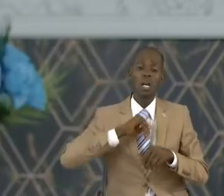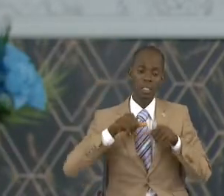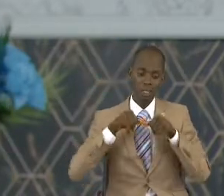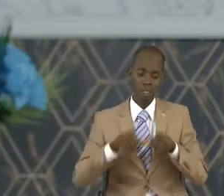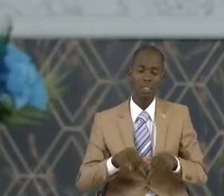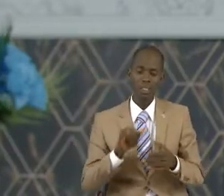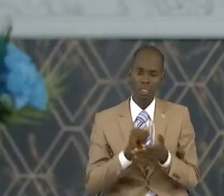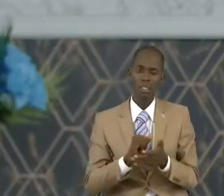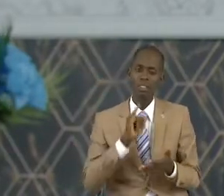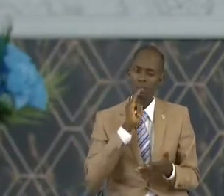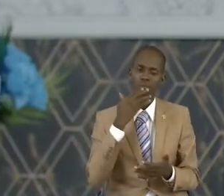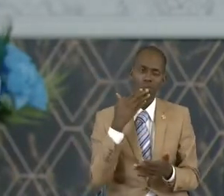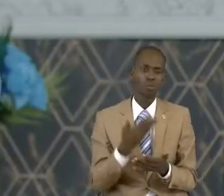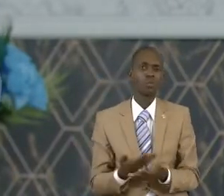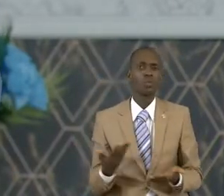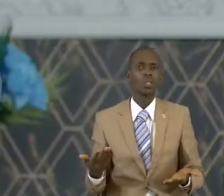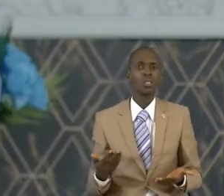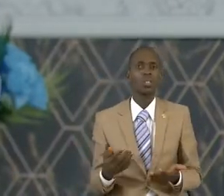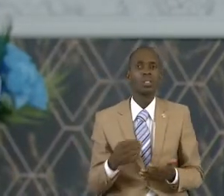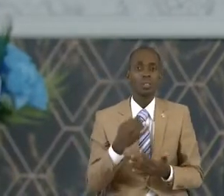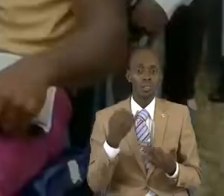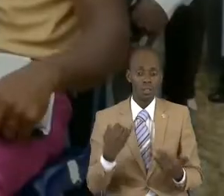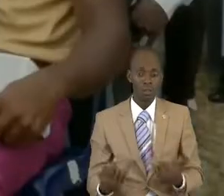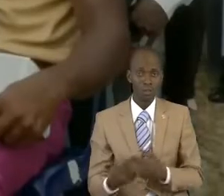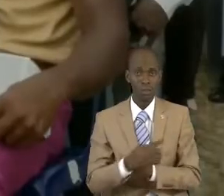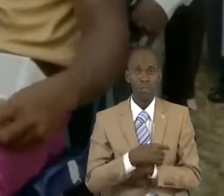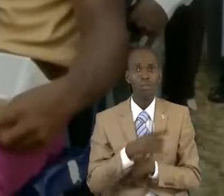this day a sunny day for you.